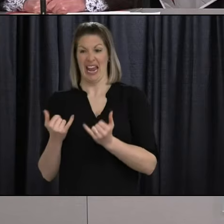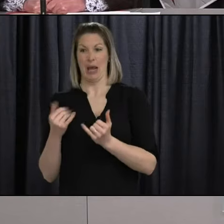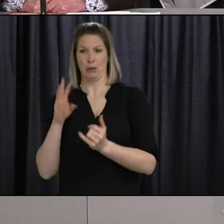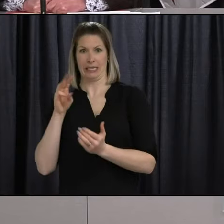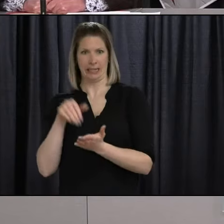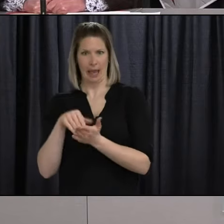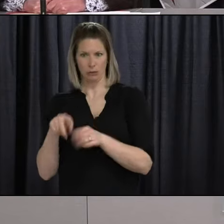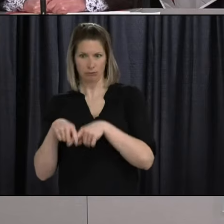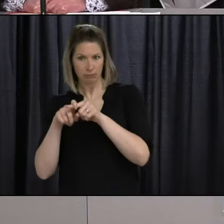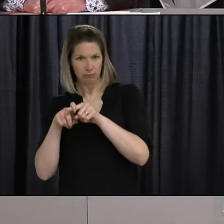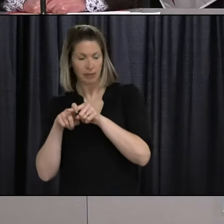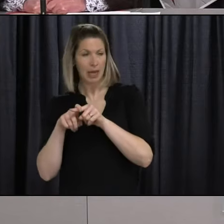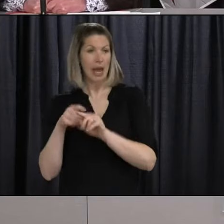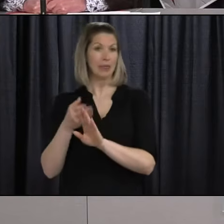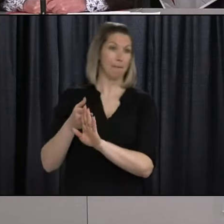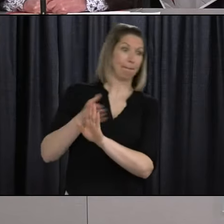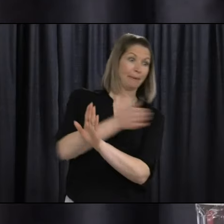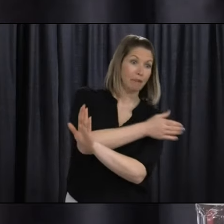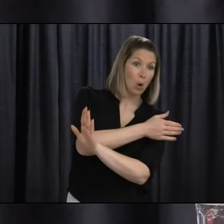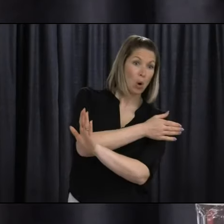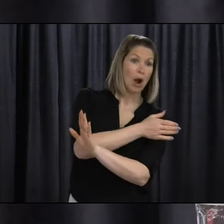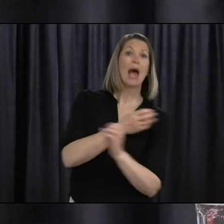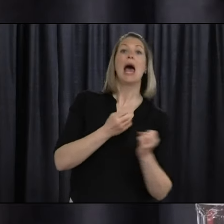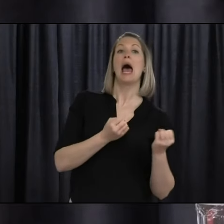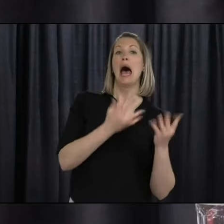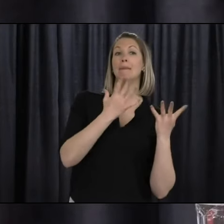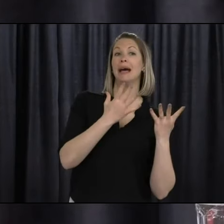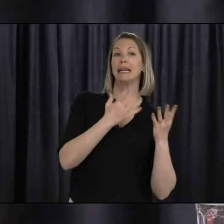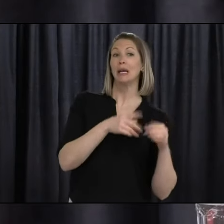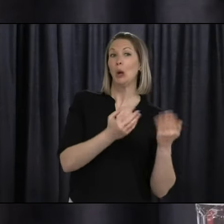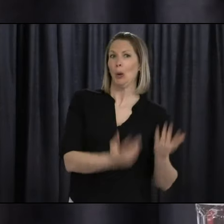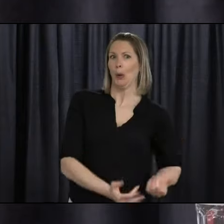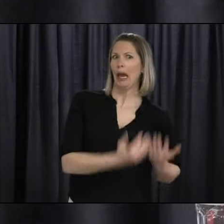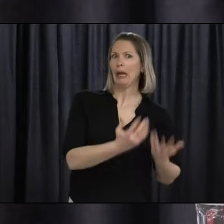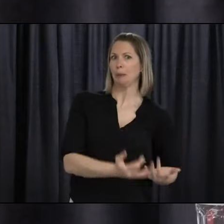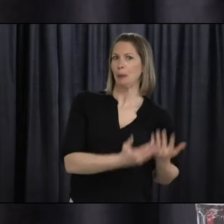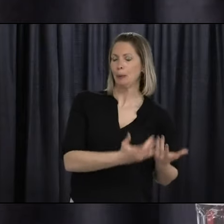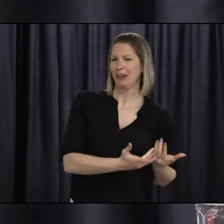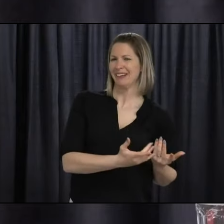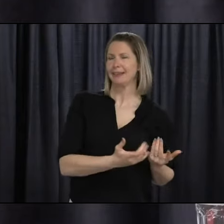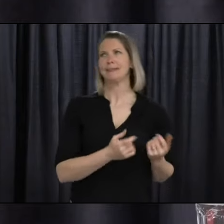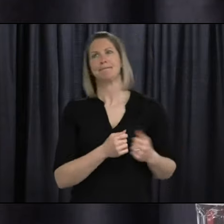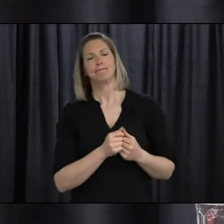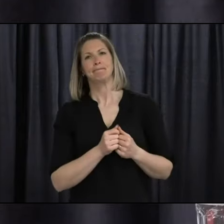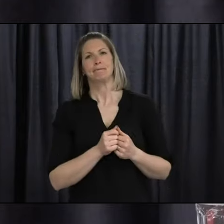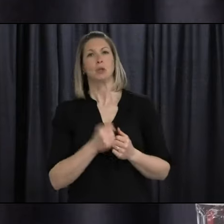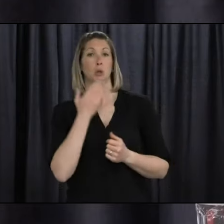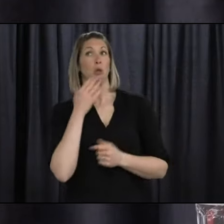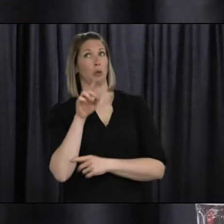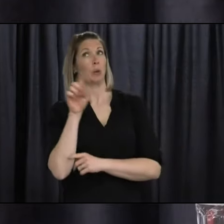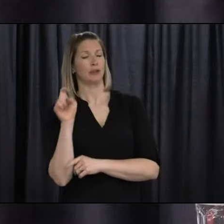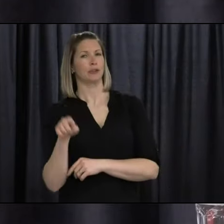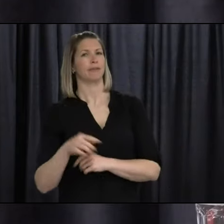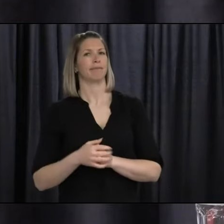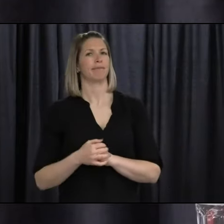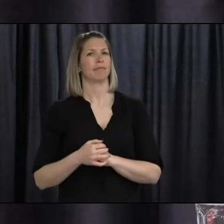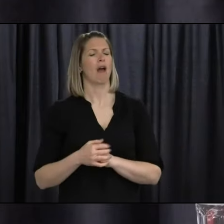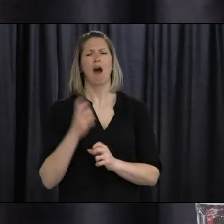pandemic struck the province. That's a good question. It's difficult to give you a comparator beforehand because for a lot